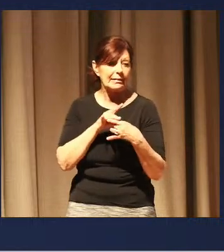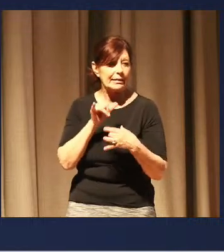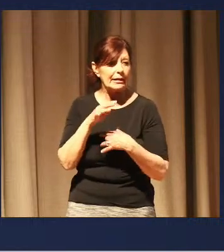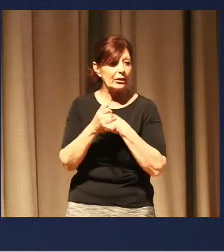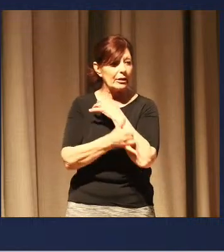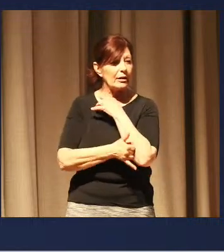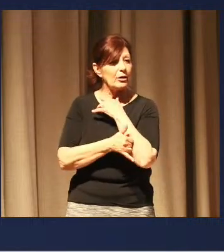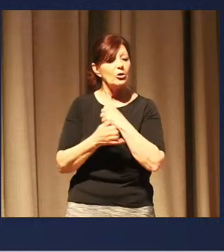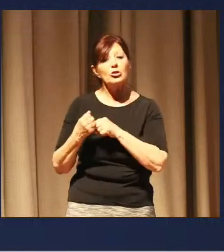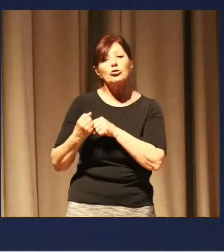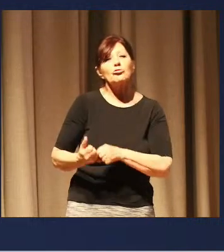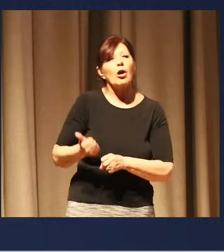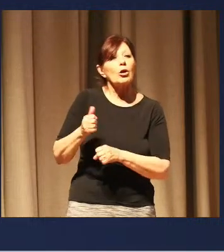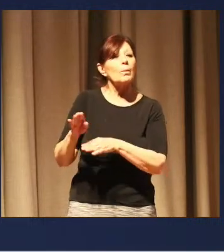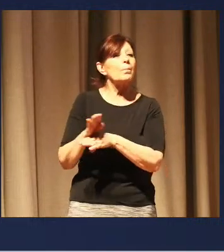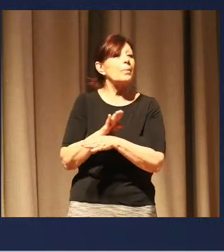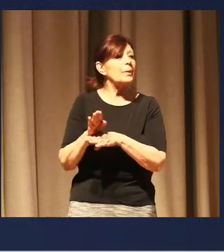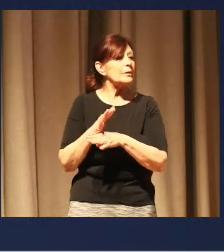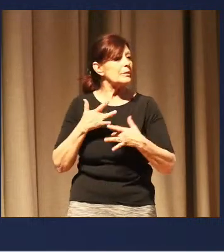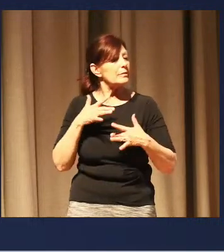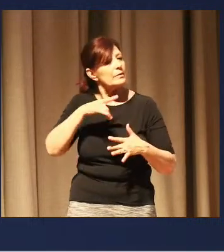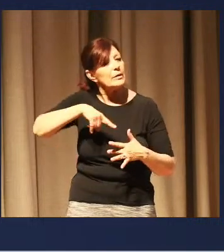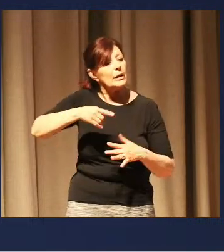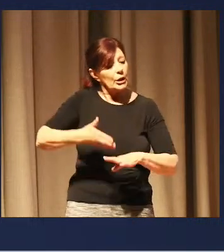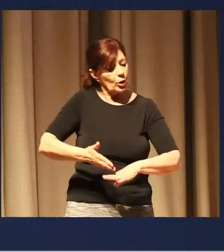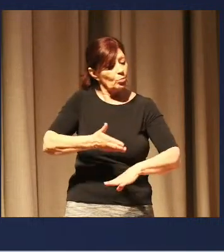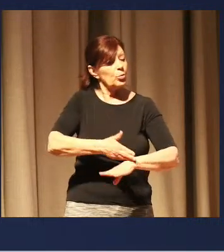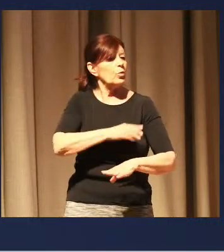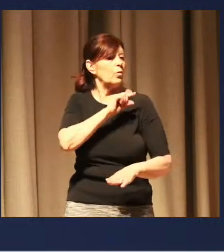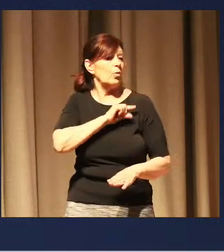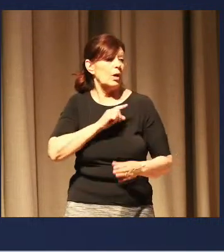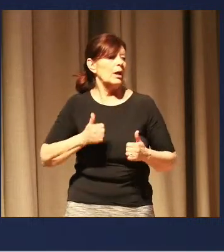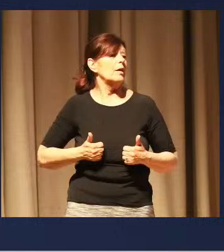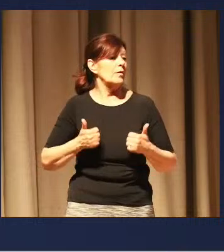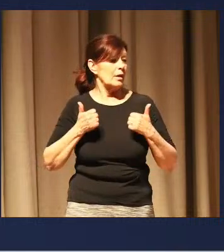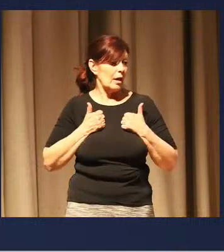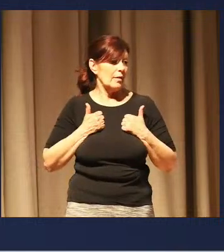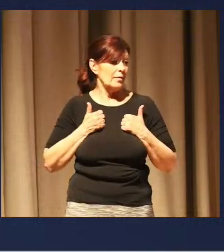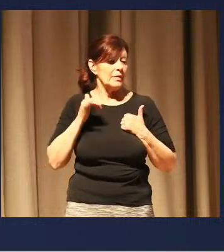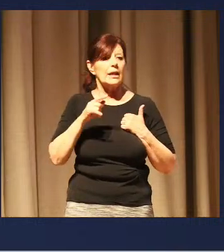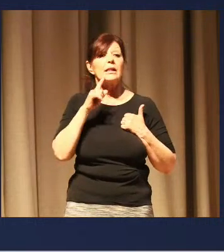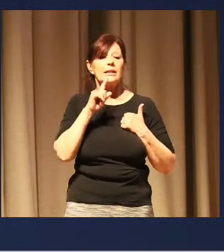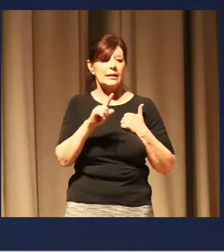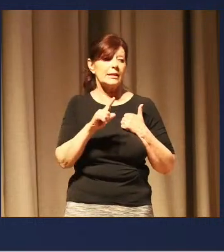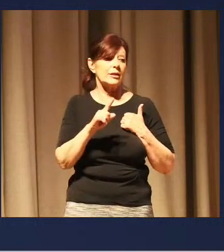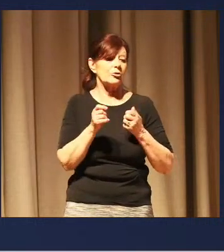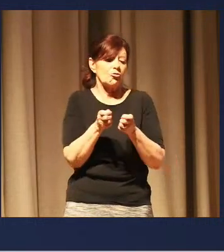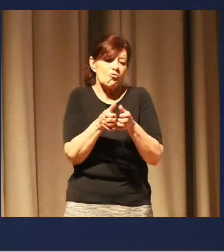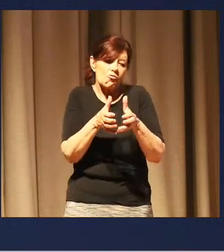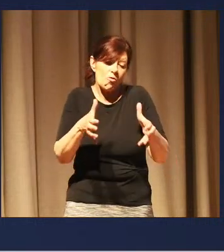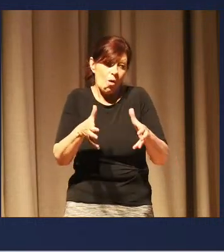a stronger business climate, and an improved quality of life that is growing our county's population.